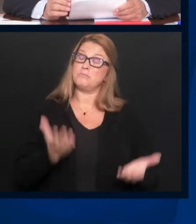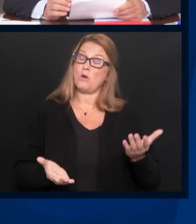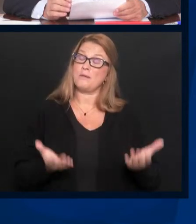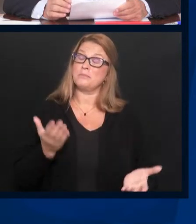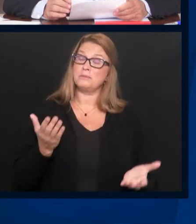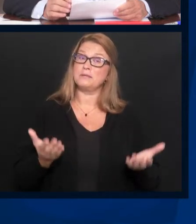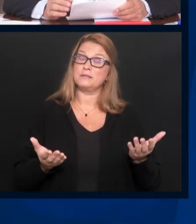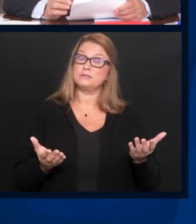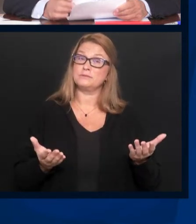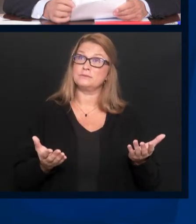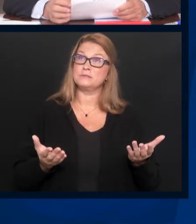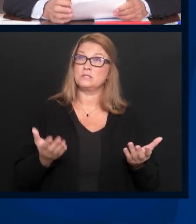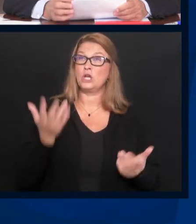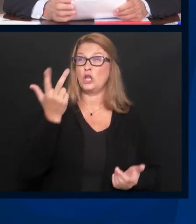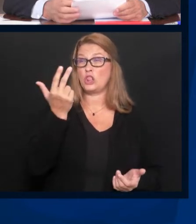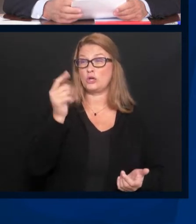at